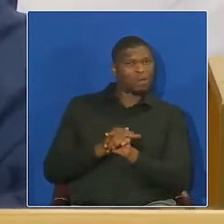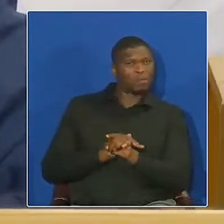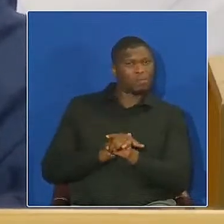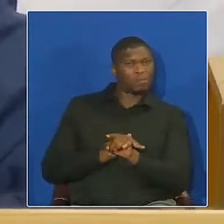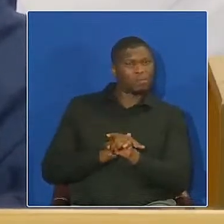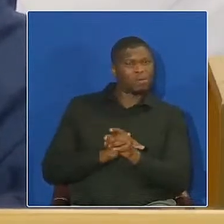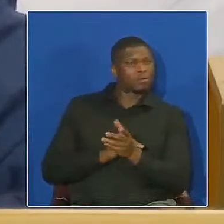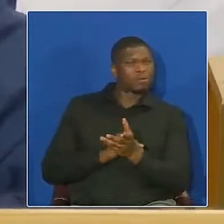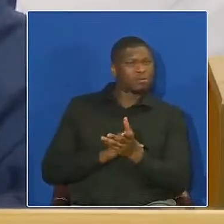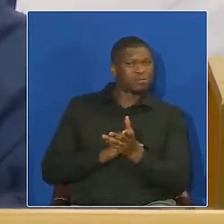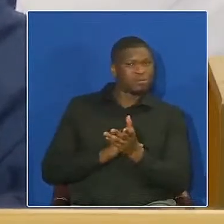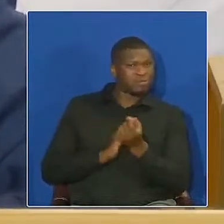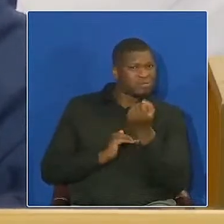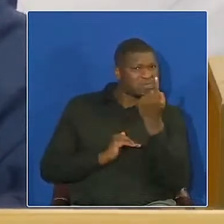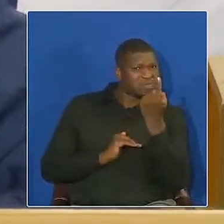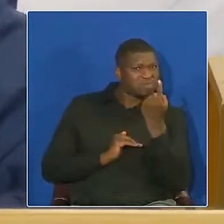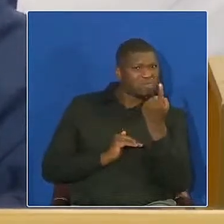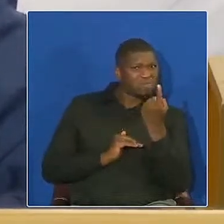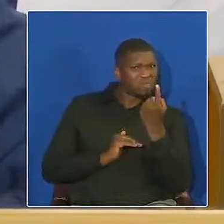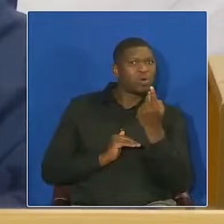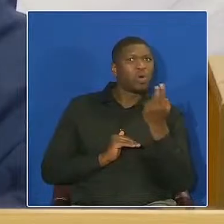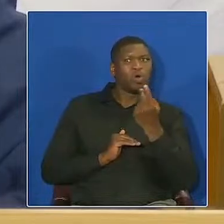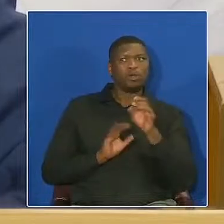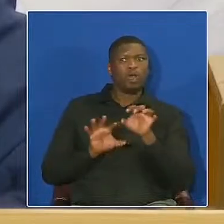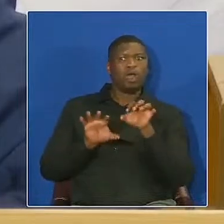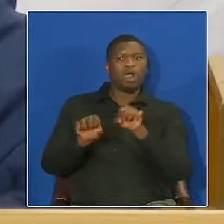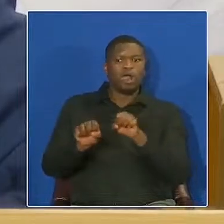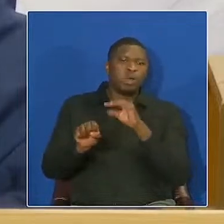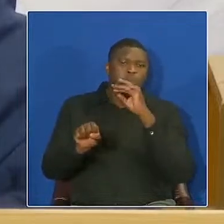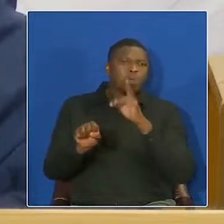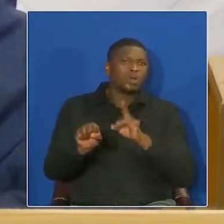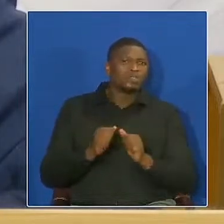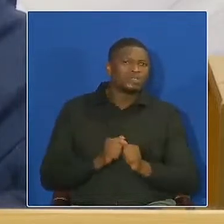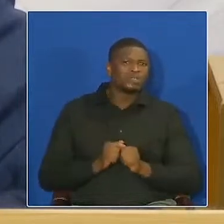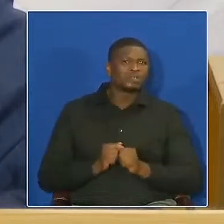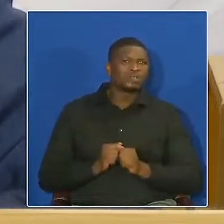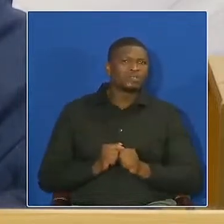that? And what does taking it over mean?